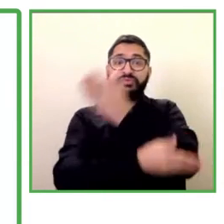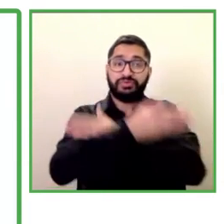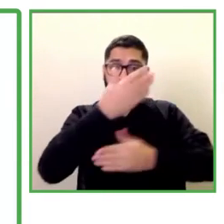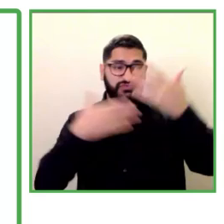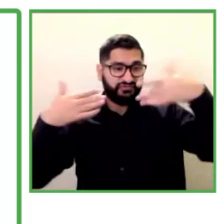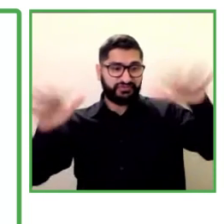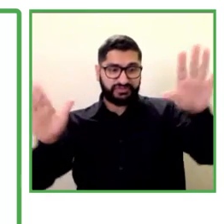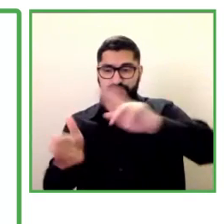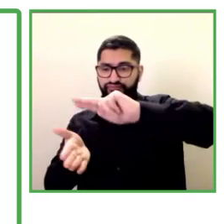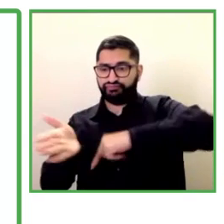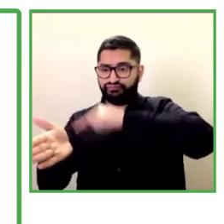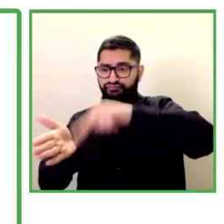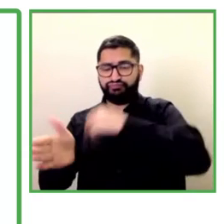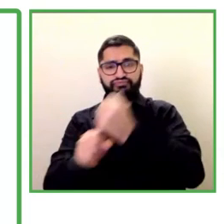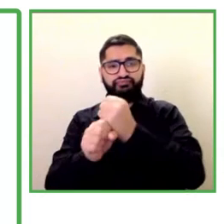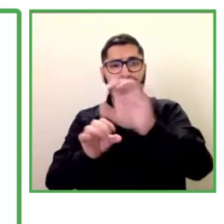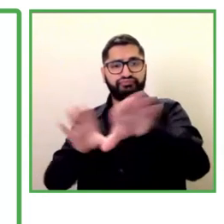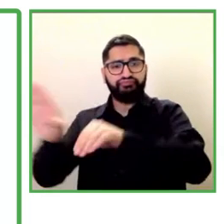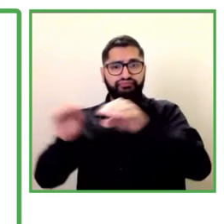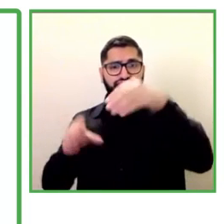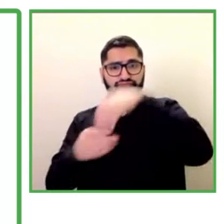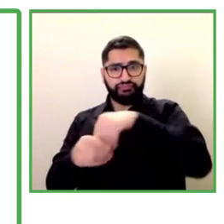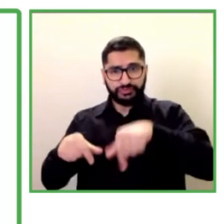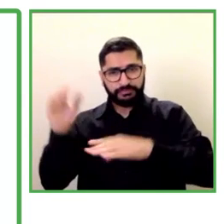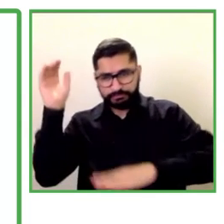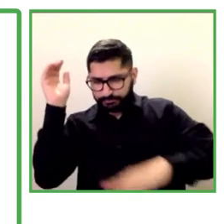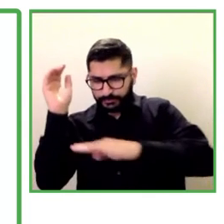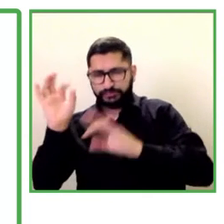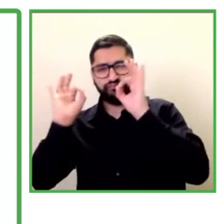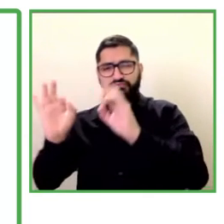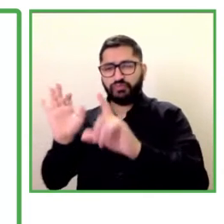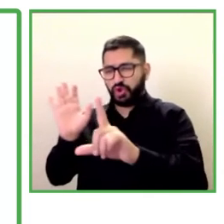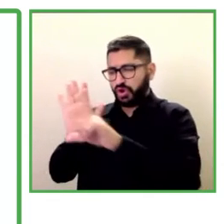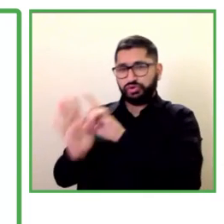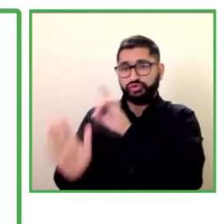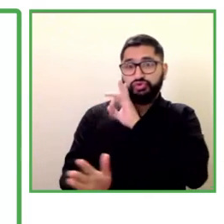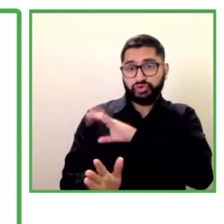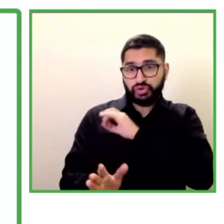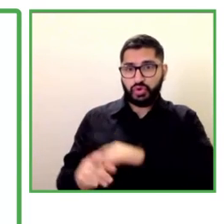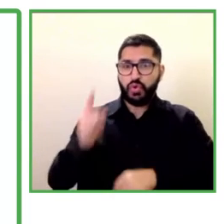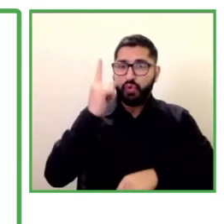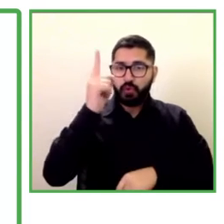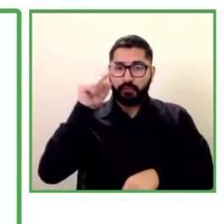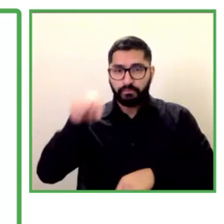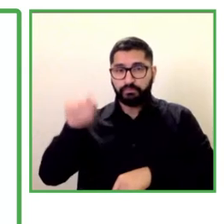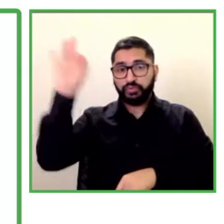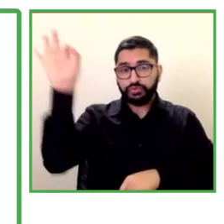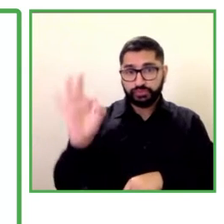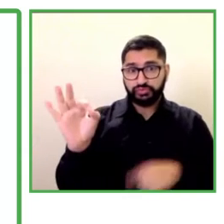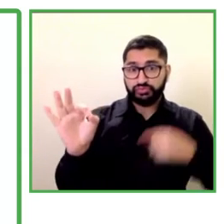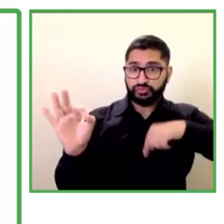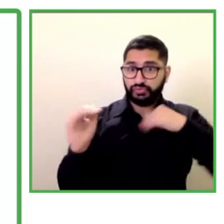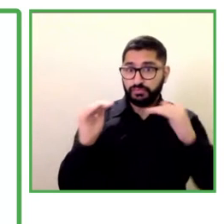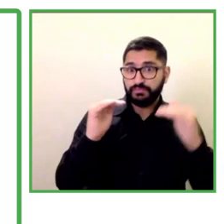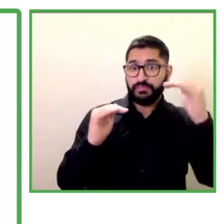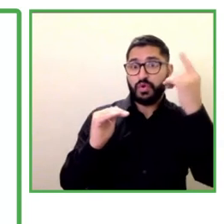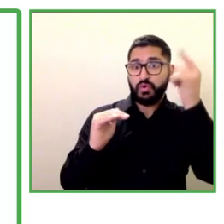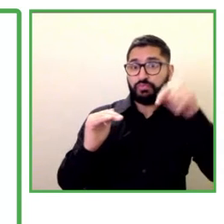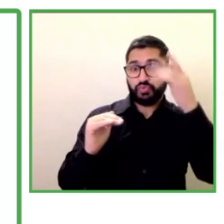and the baseline in Chile is 1%. This is not as many people, but we are going